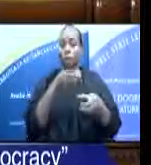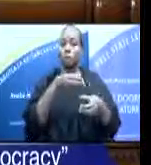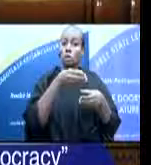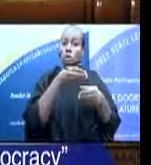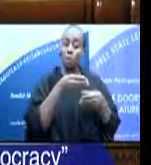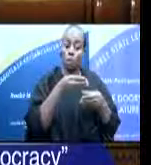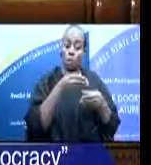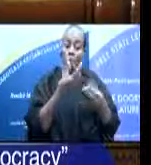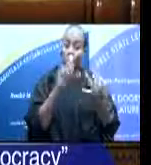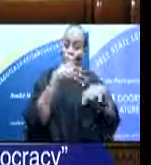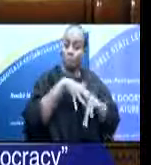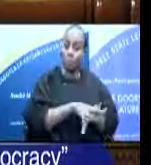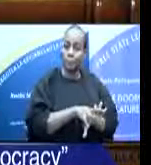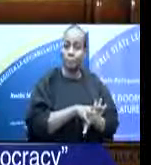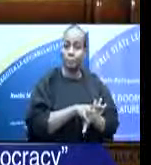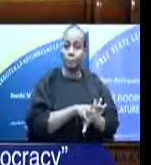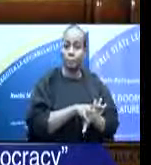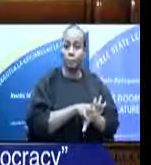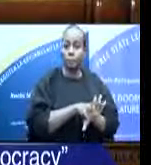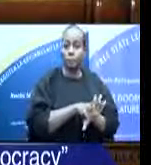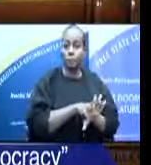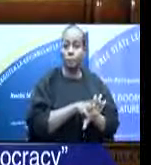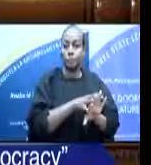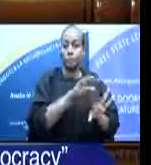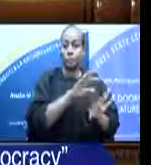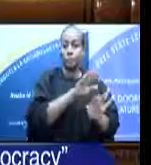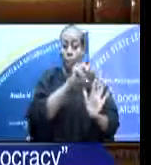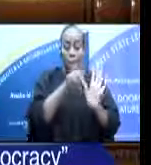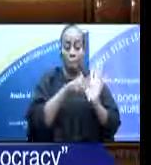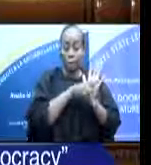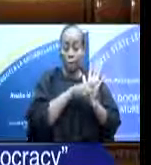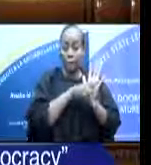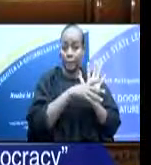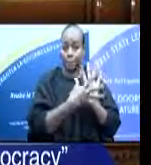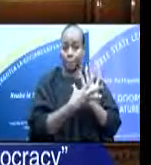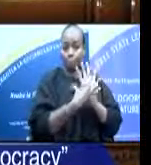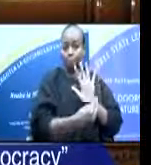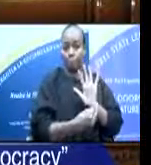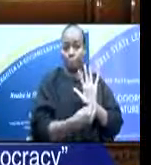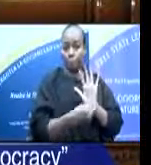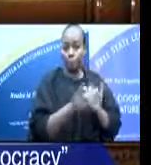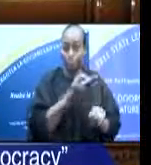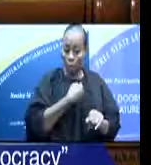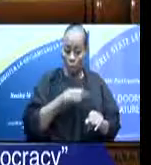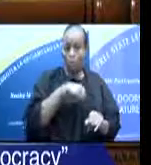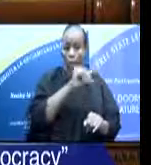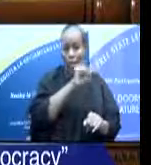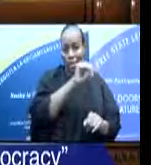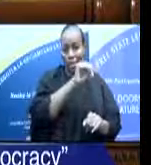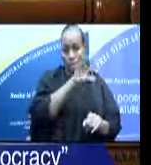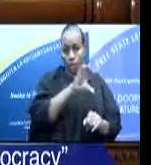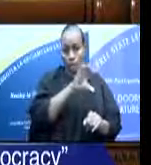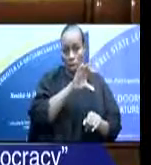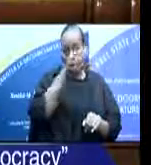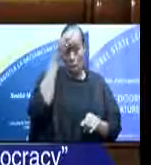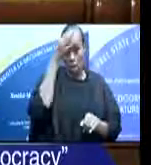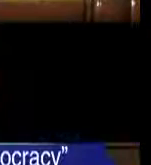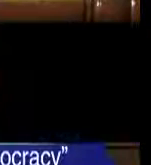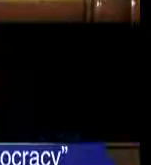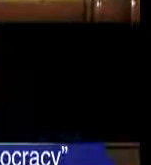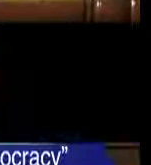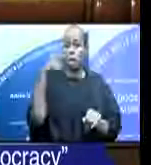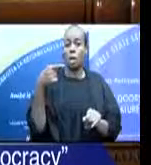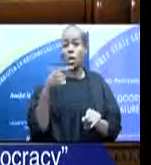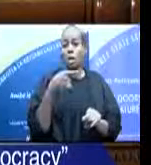was incorporated into policy and as the ANC-led government.